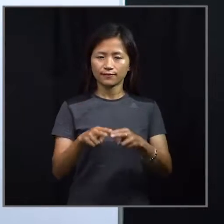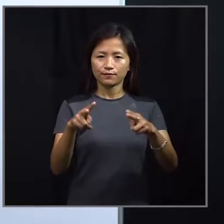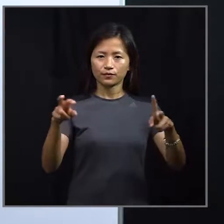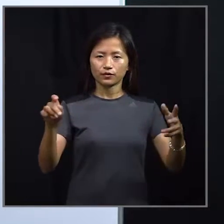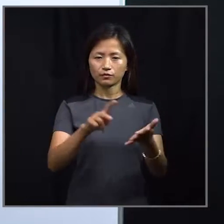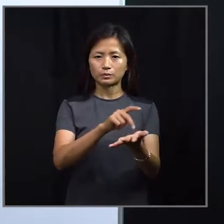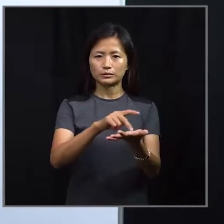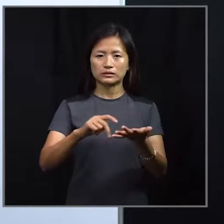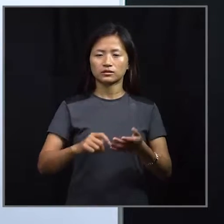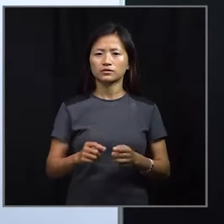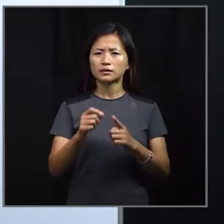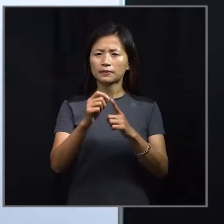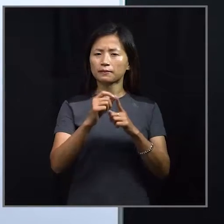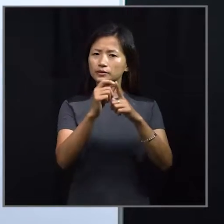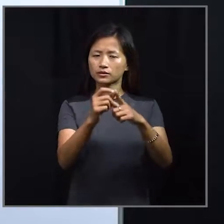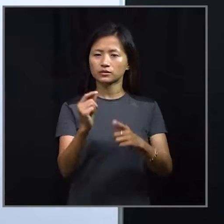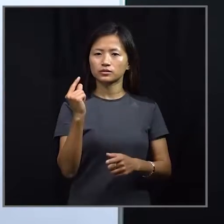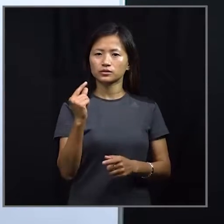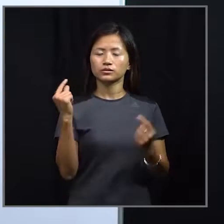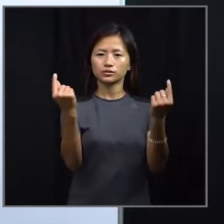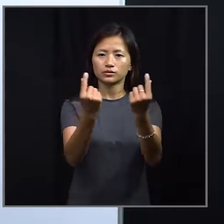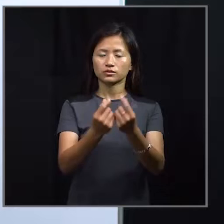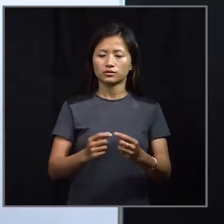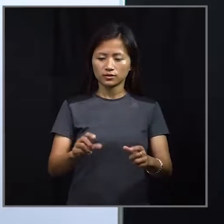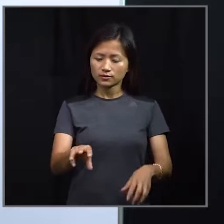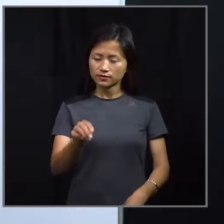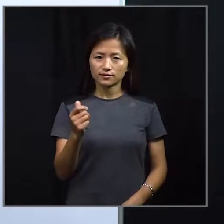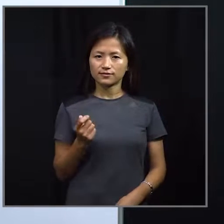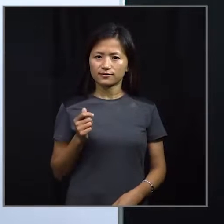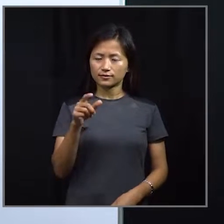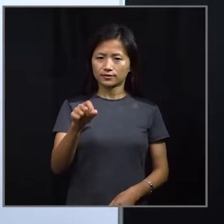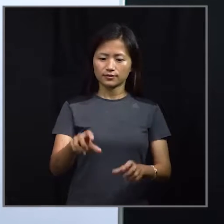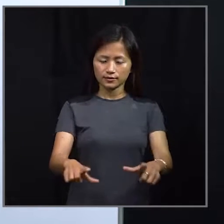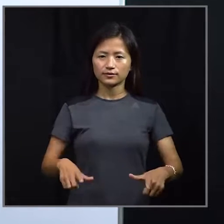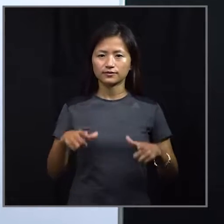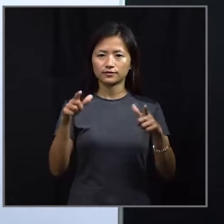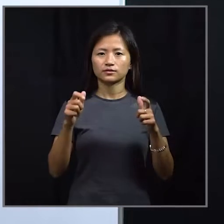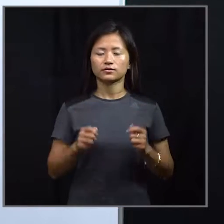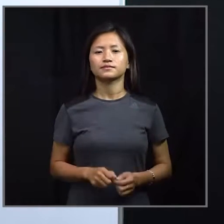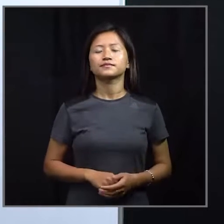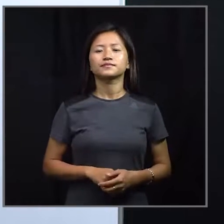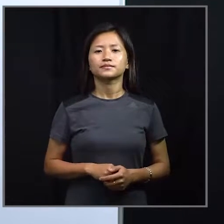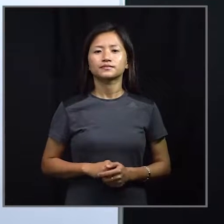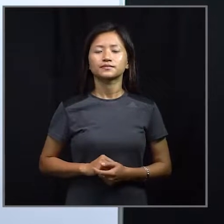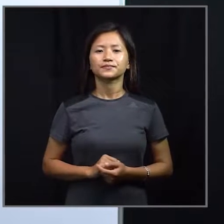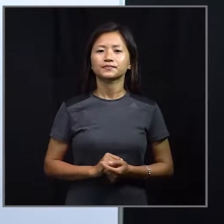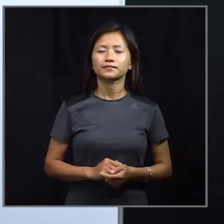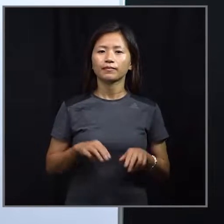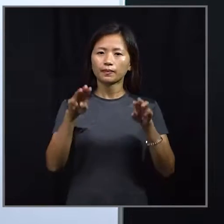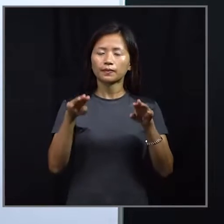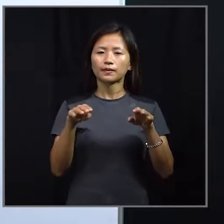different parts of the production units and earn a living. Earn a living meaning earning an income. So